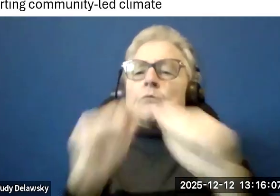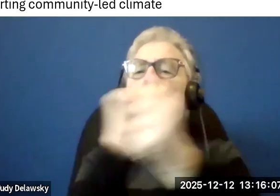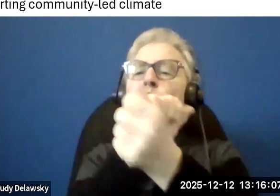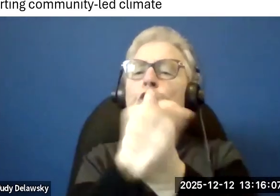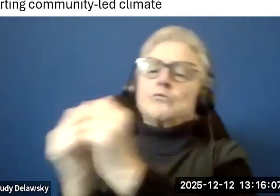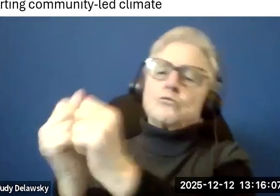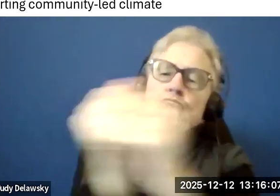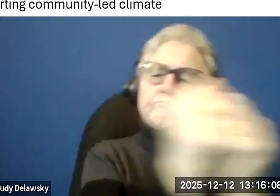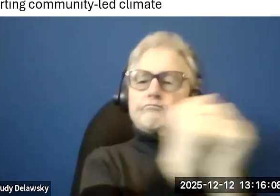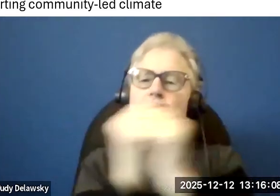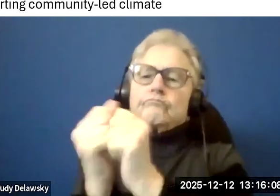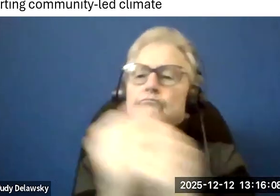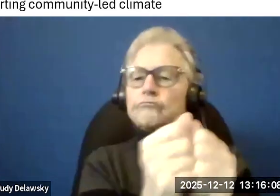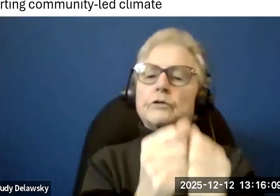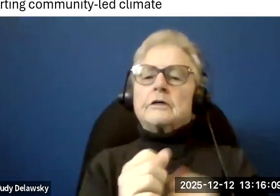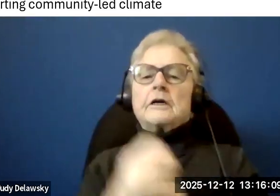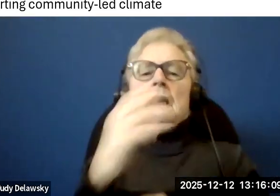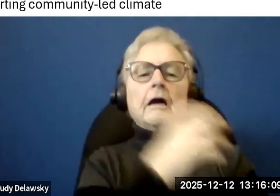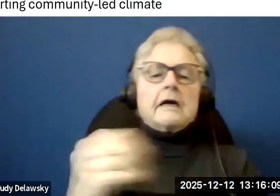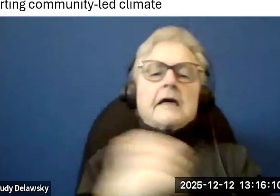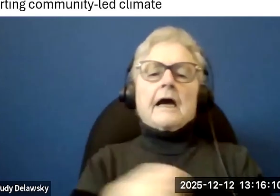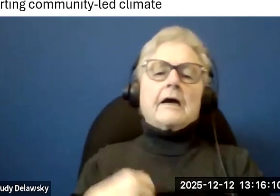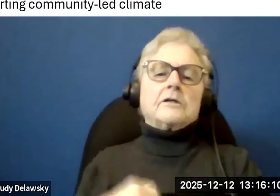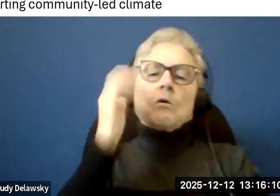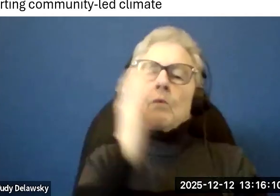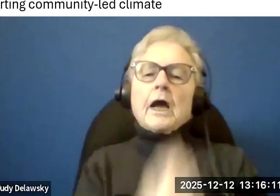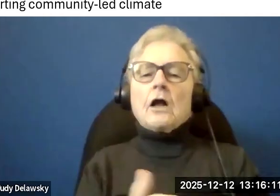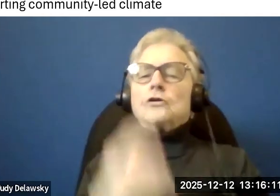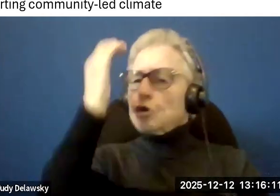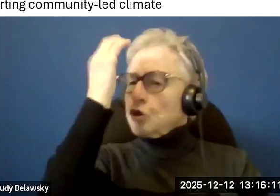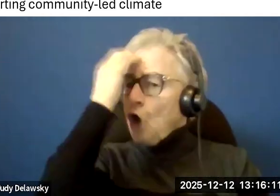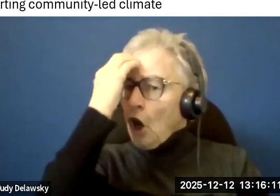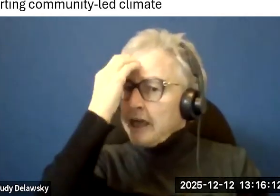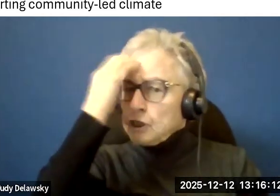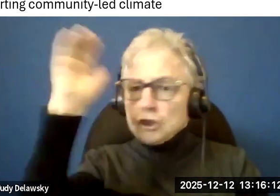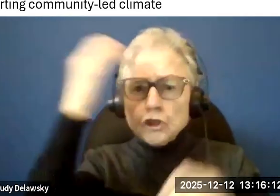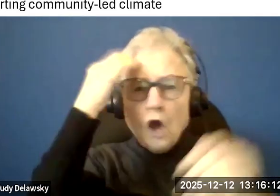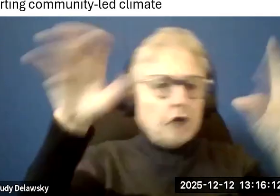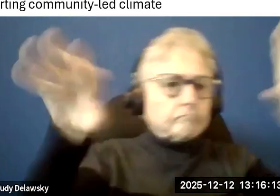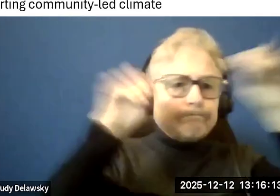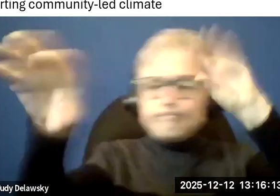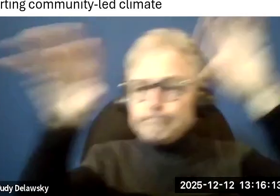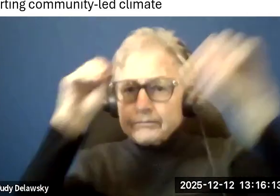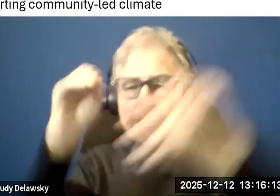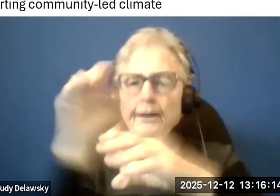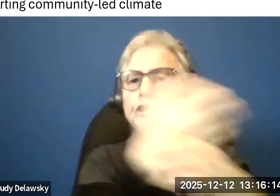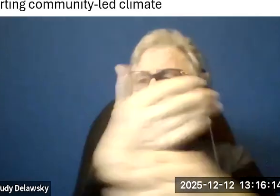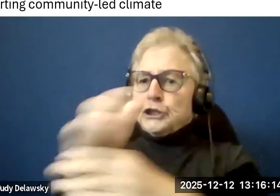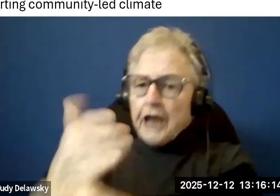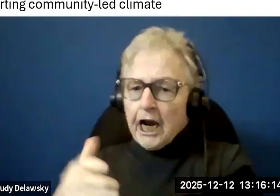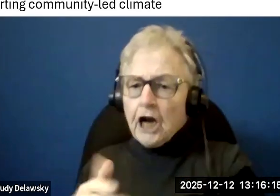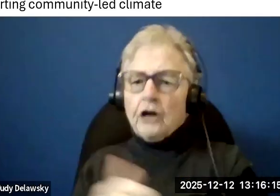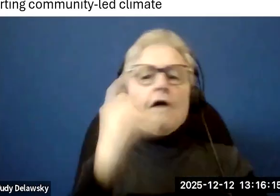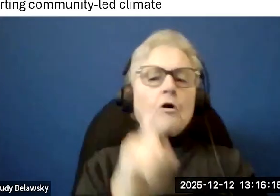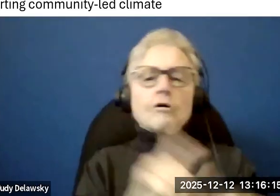And we will hold knowledge sharing activities to validate findings and to provide reports in bilingual and accessible